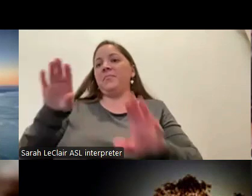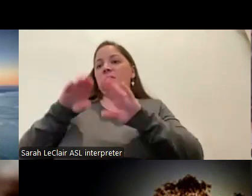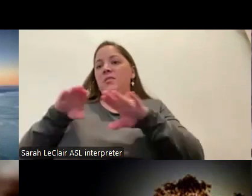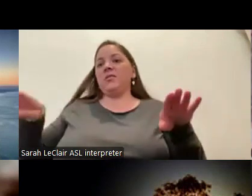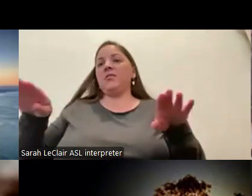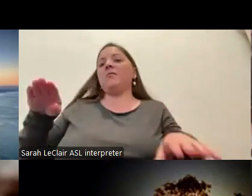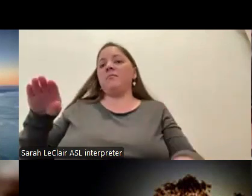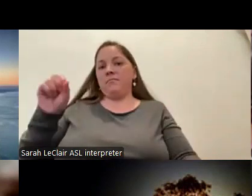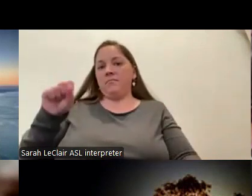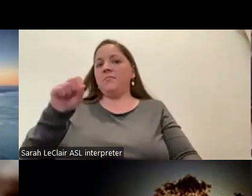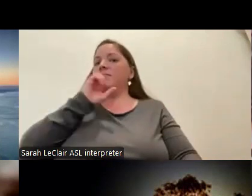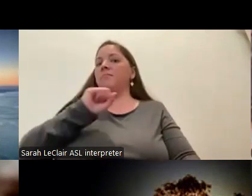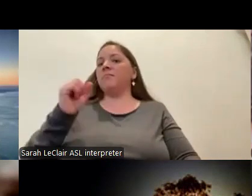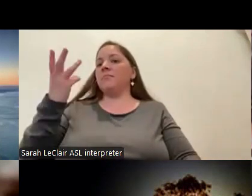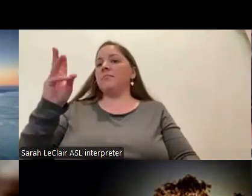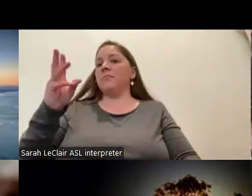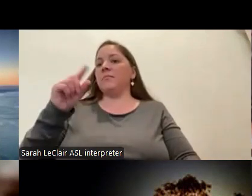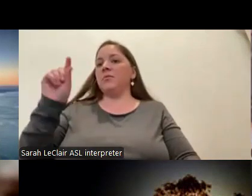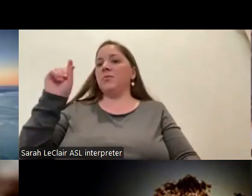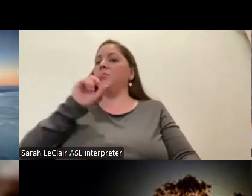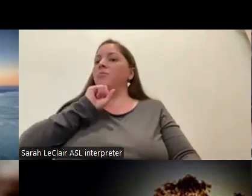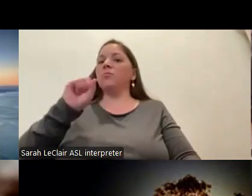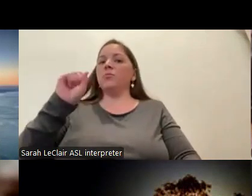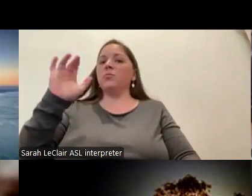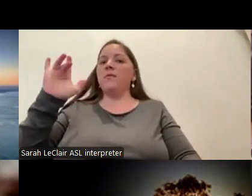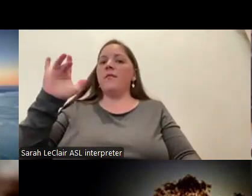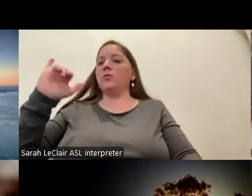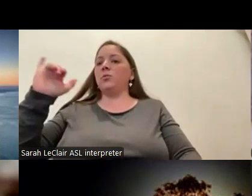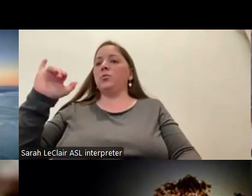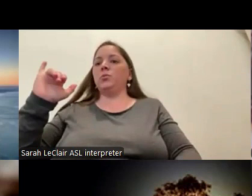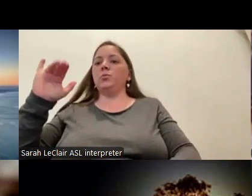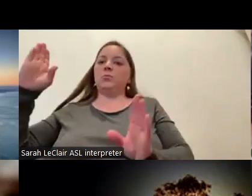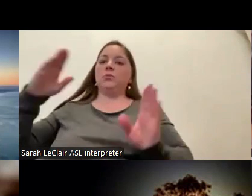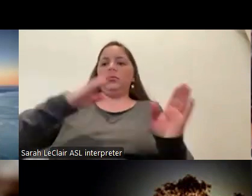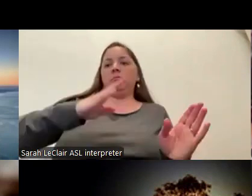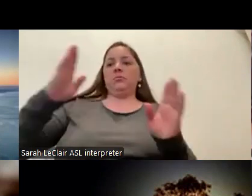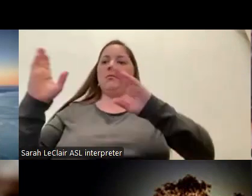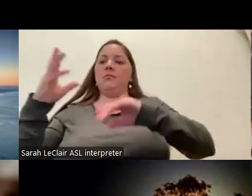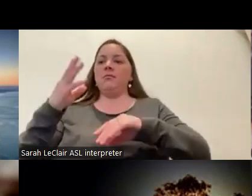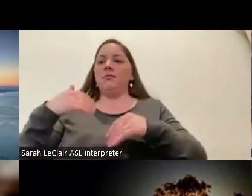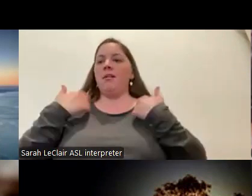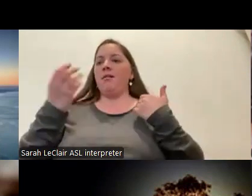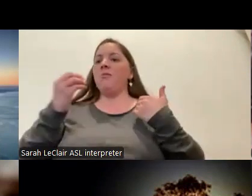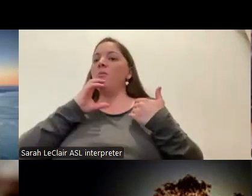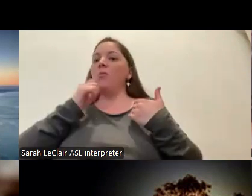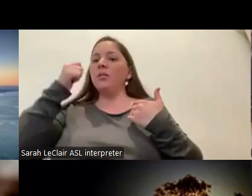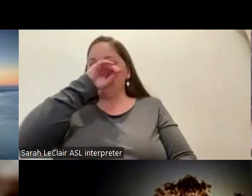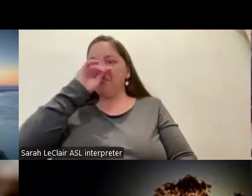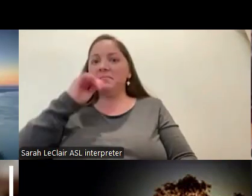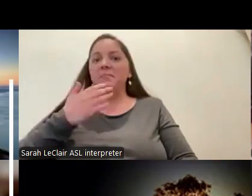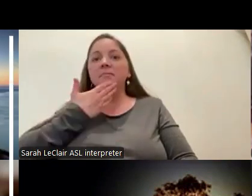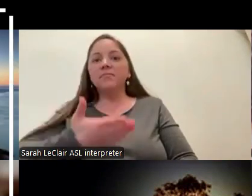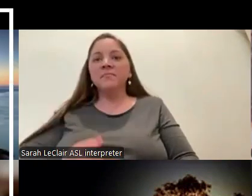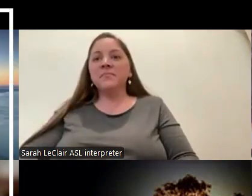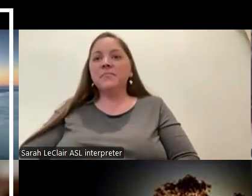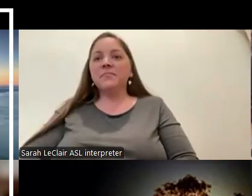which is age 16 to 25. You're not okay, I got it right. All right, thank you so much, Rachel. Itza. So I'm